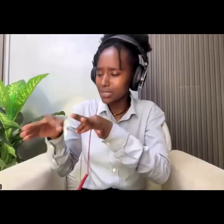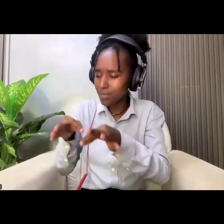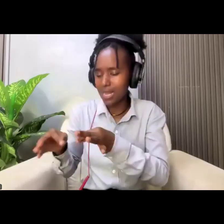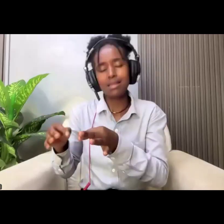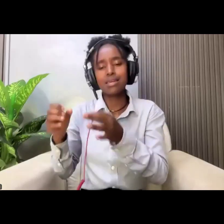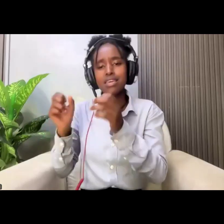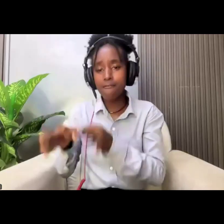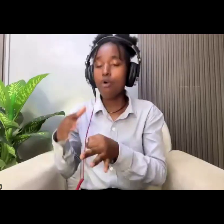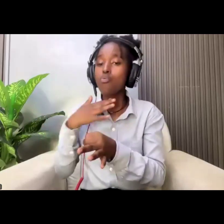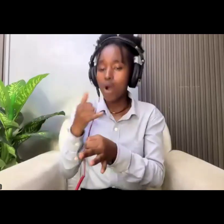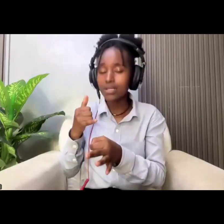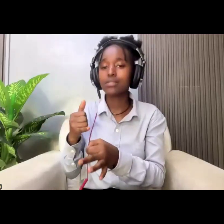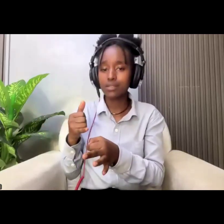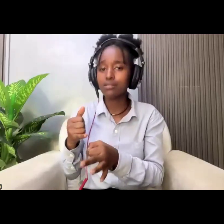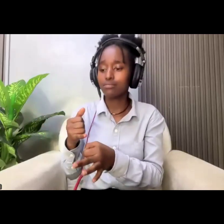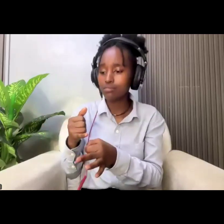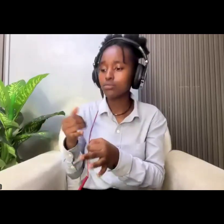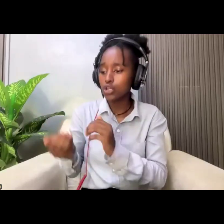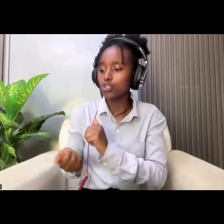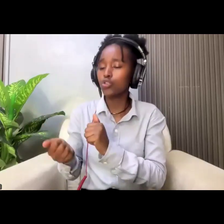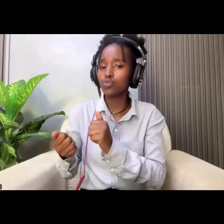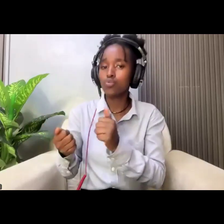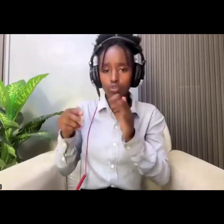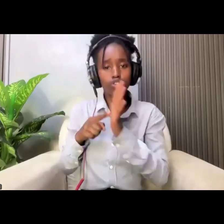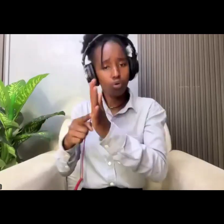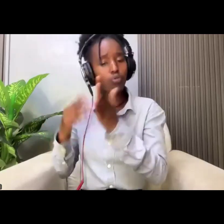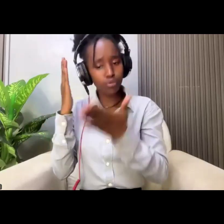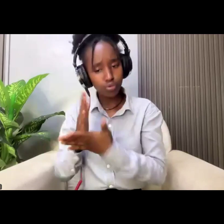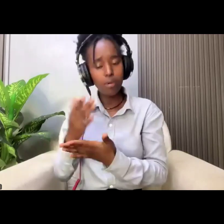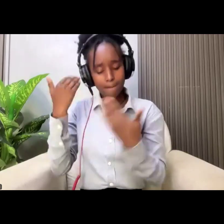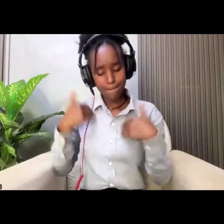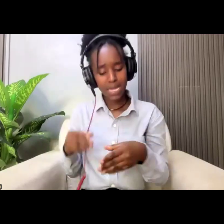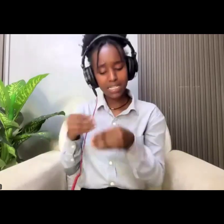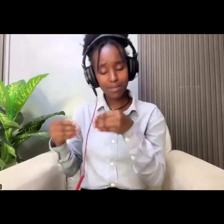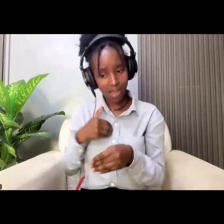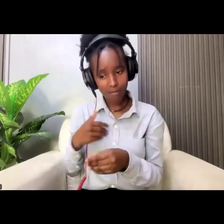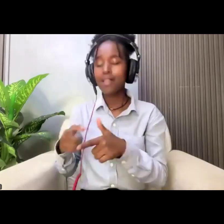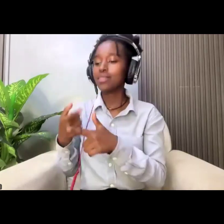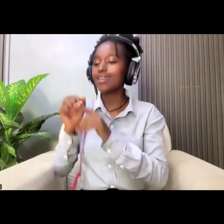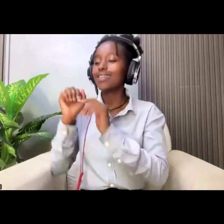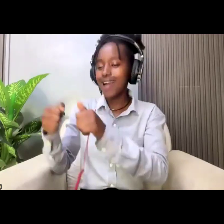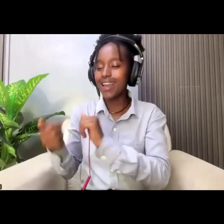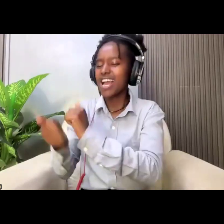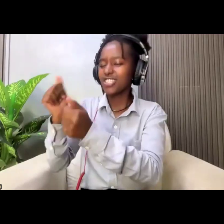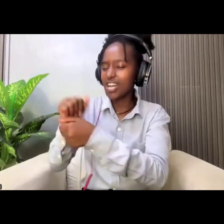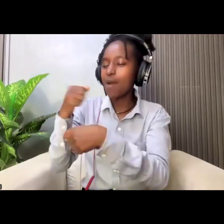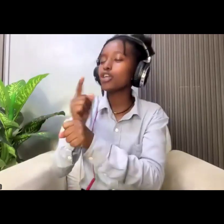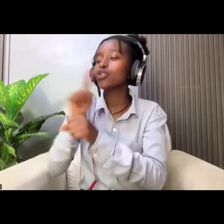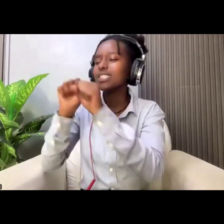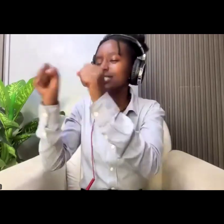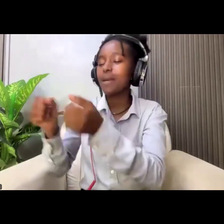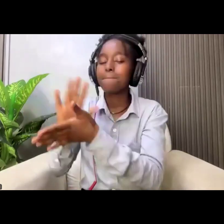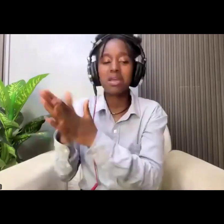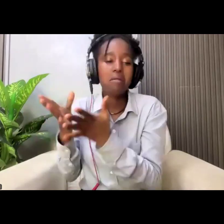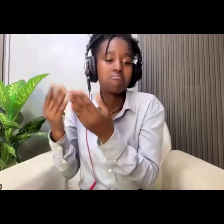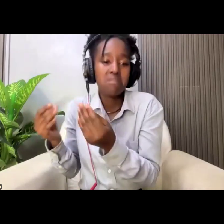to identify as a disabled student so that they can get the adjustments that are needed. And they are not going to make progress in